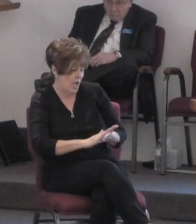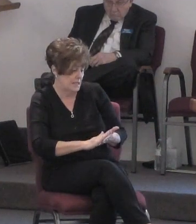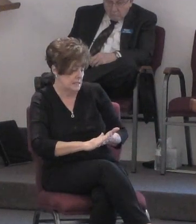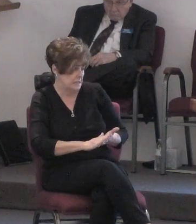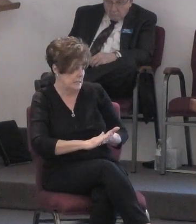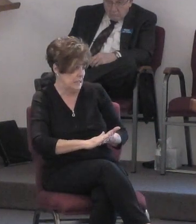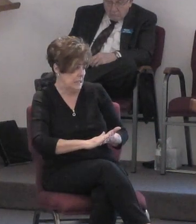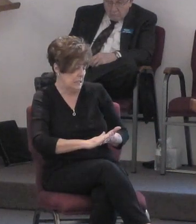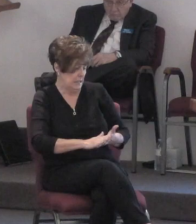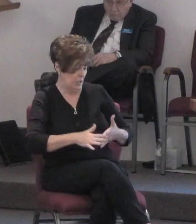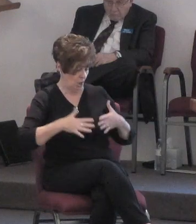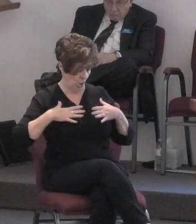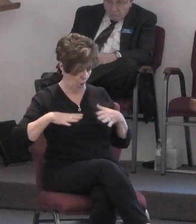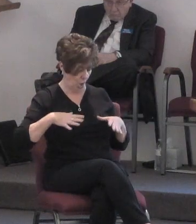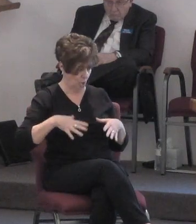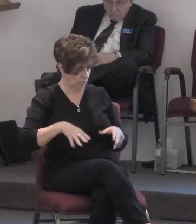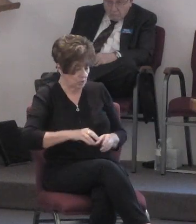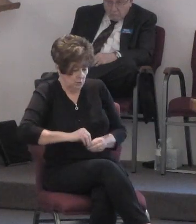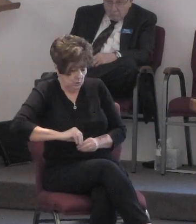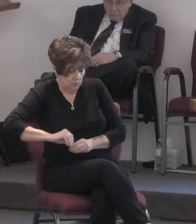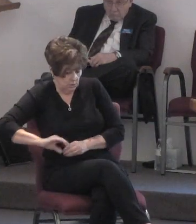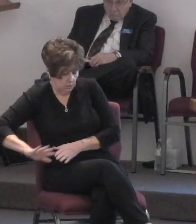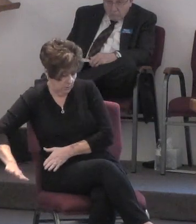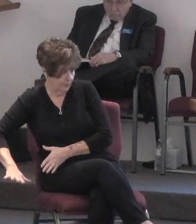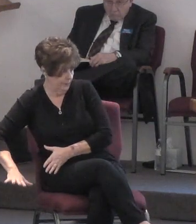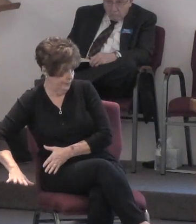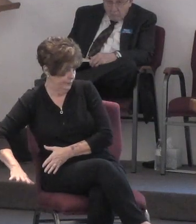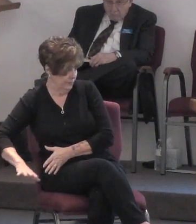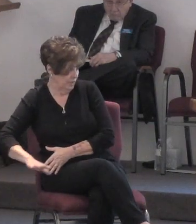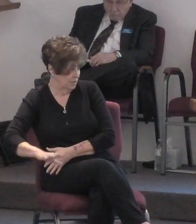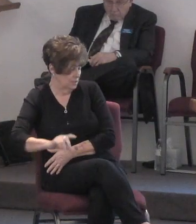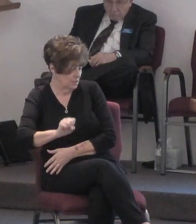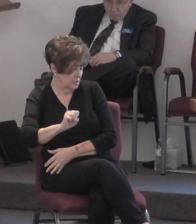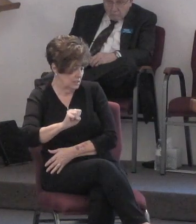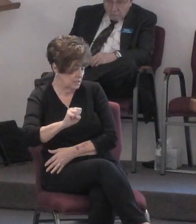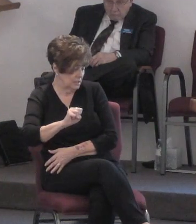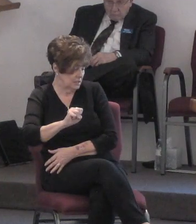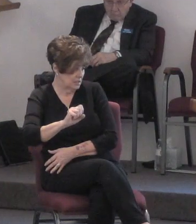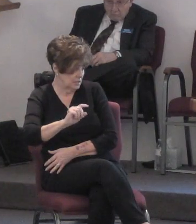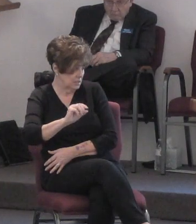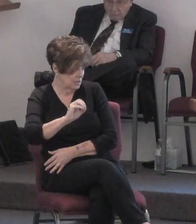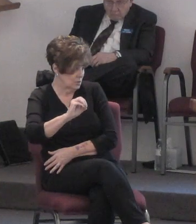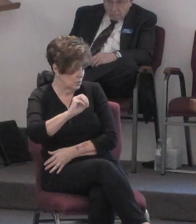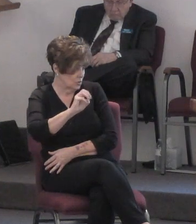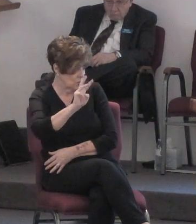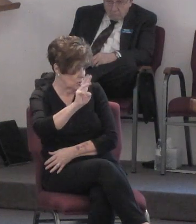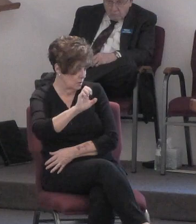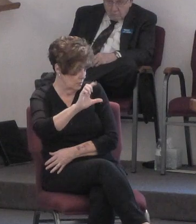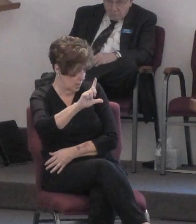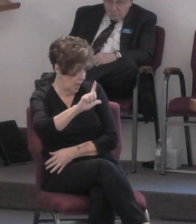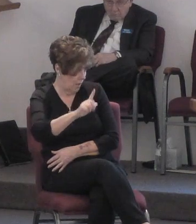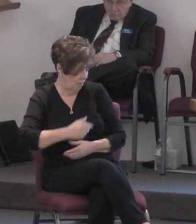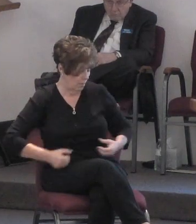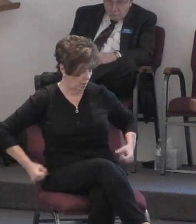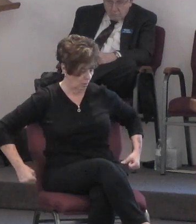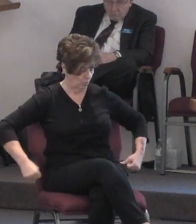So the servant that did that literally would strip down to his boxers.